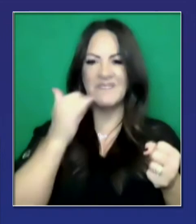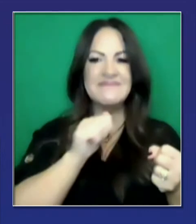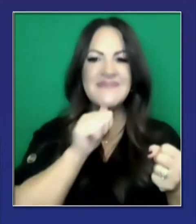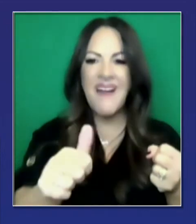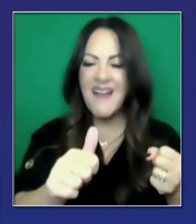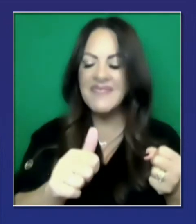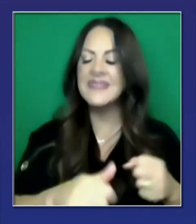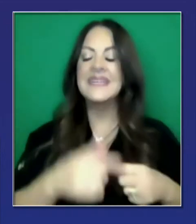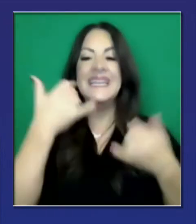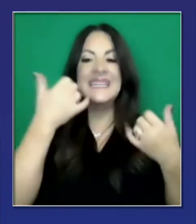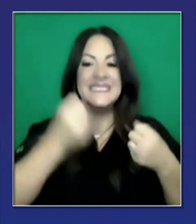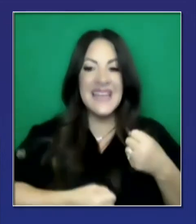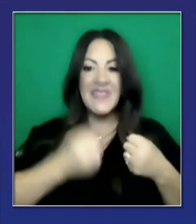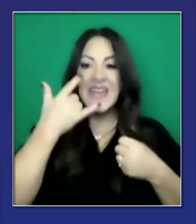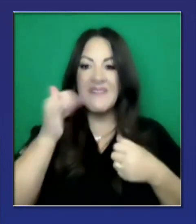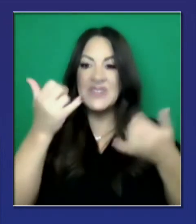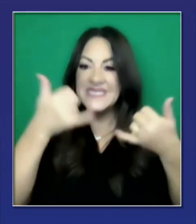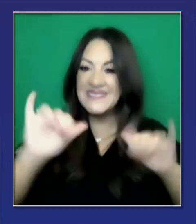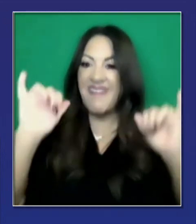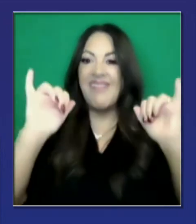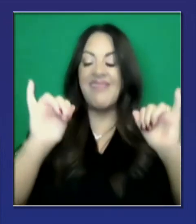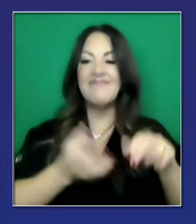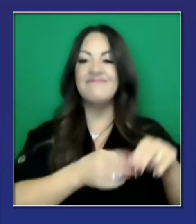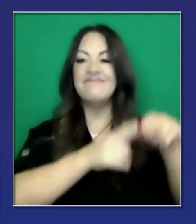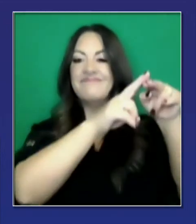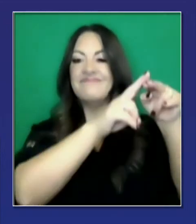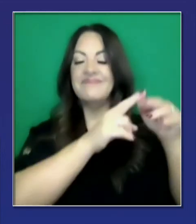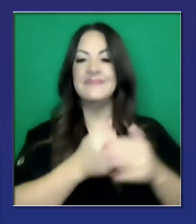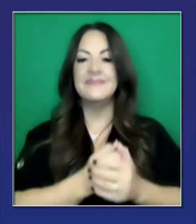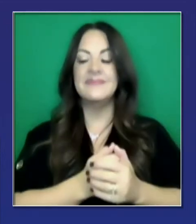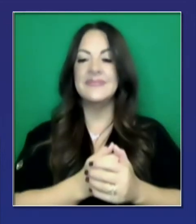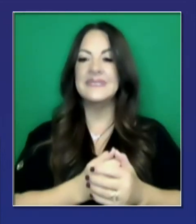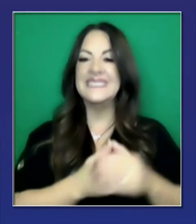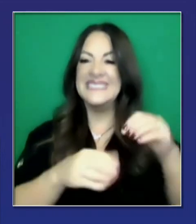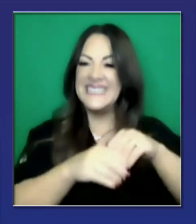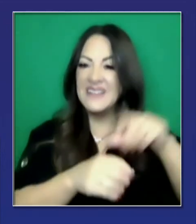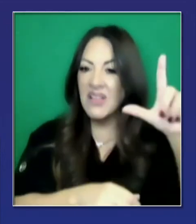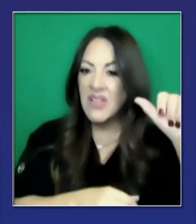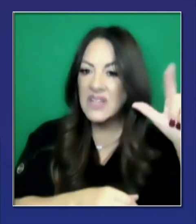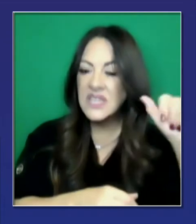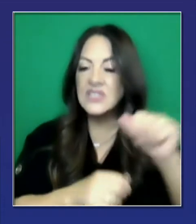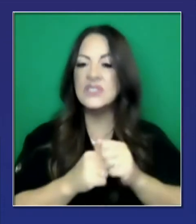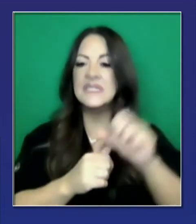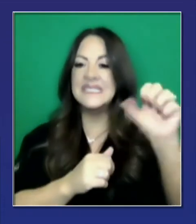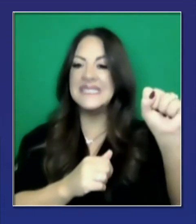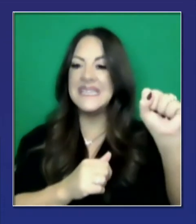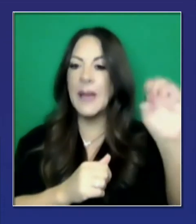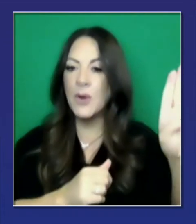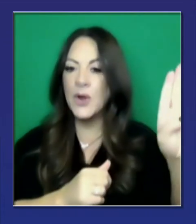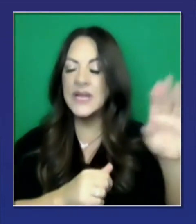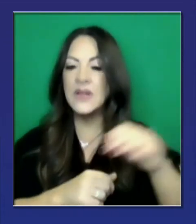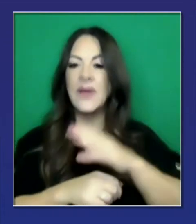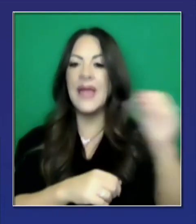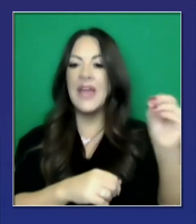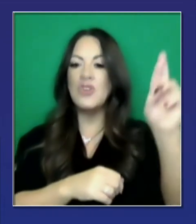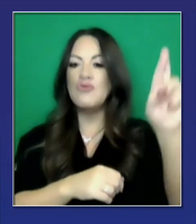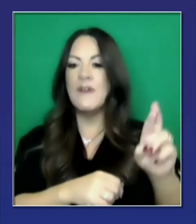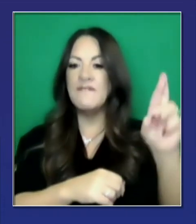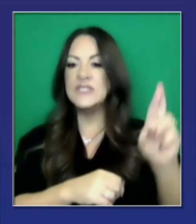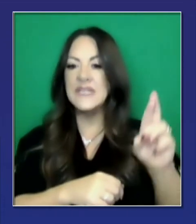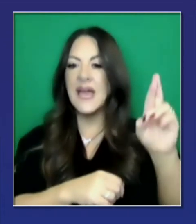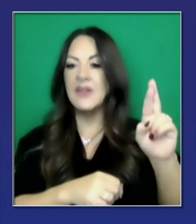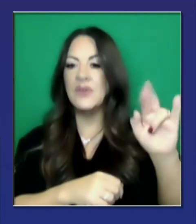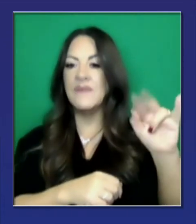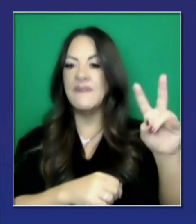to see higher case rates, particularly Los Angeles, but also San Bernardino, part of Riverside. As a